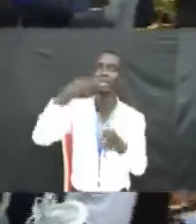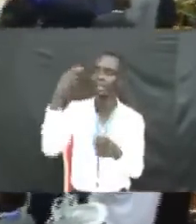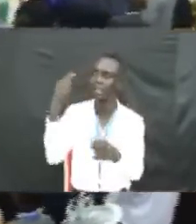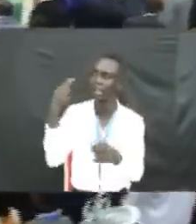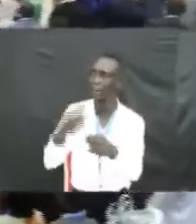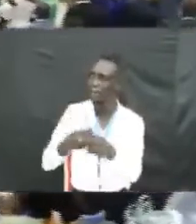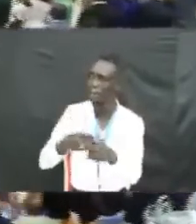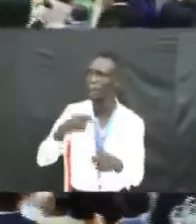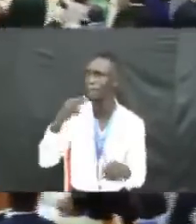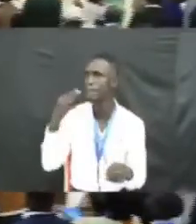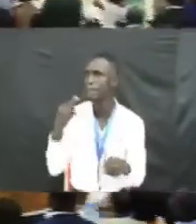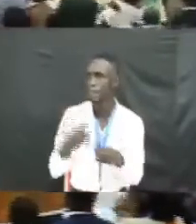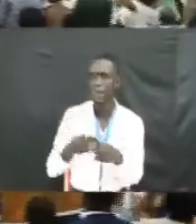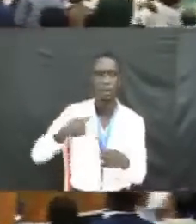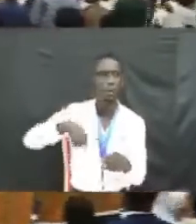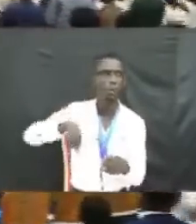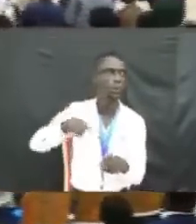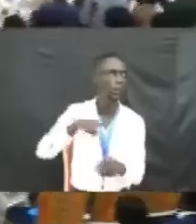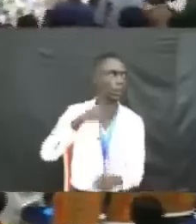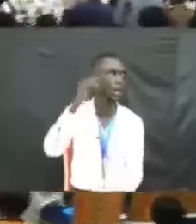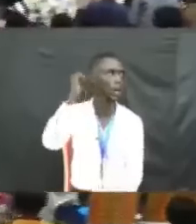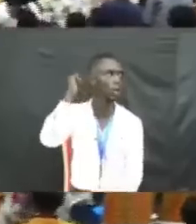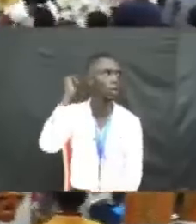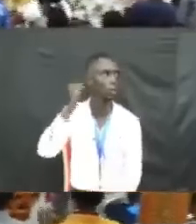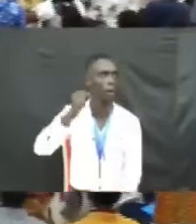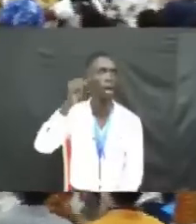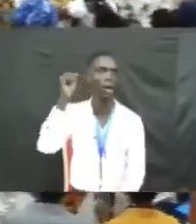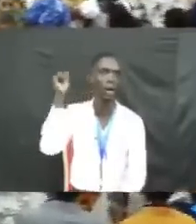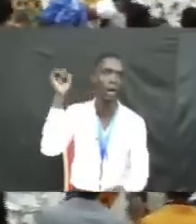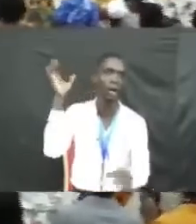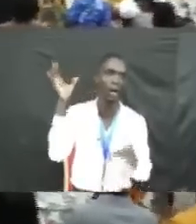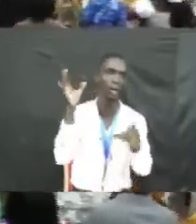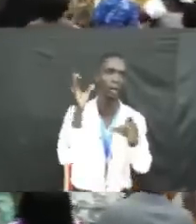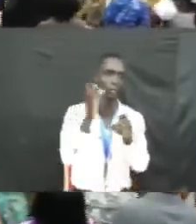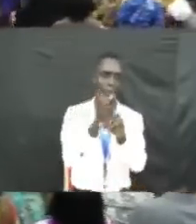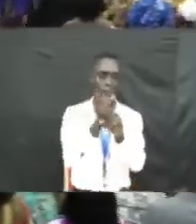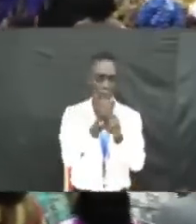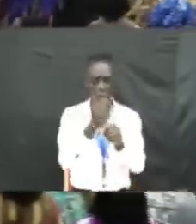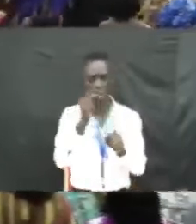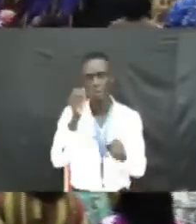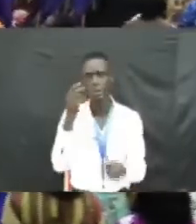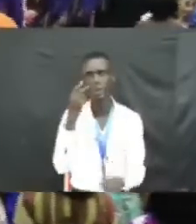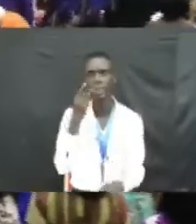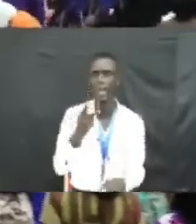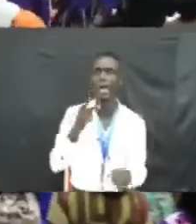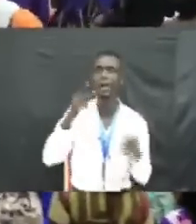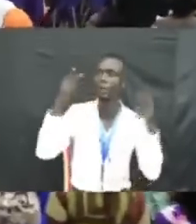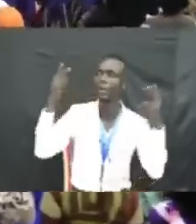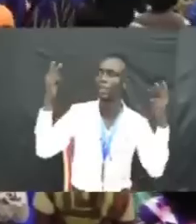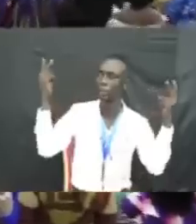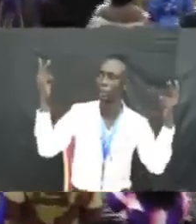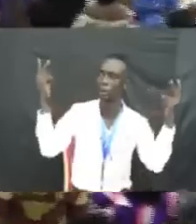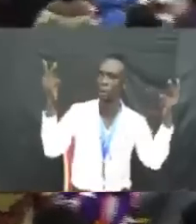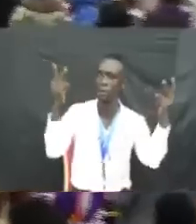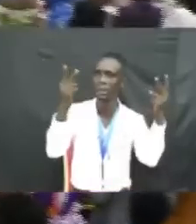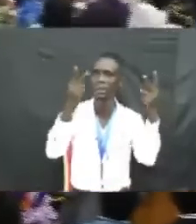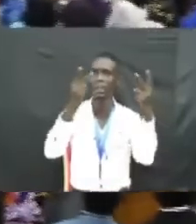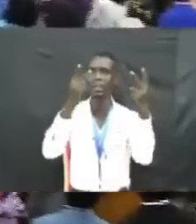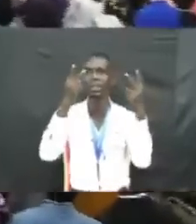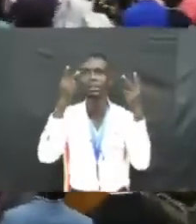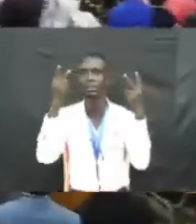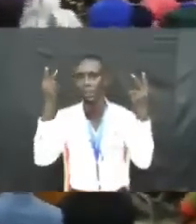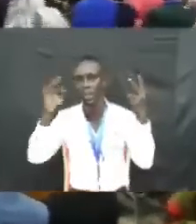Jesus name. We shall overcome. We shall overcome. See the victory. The victory.